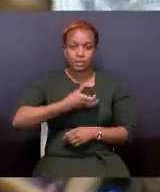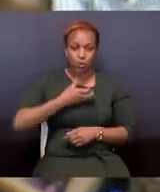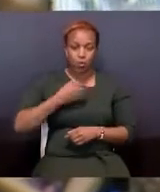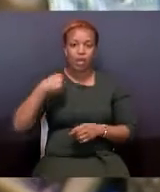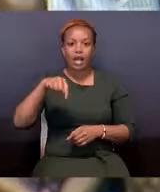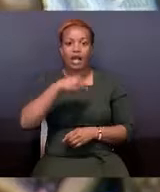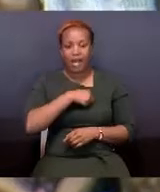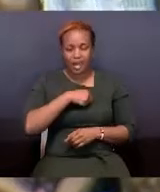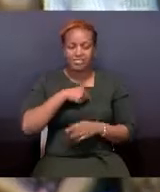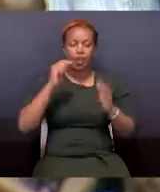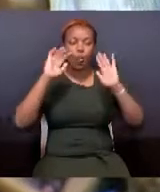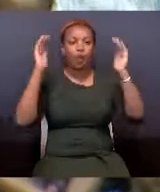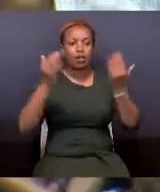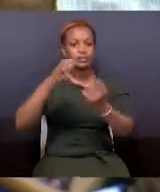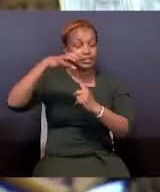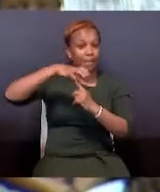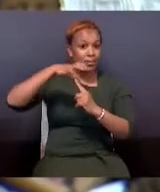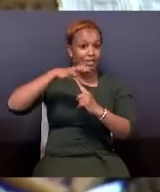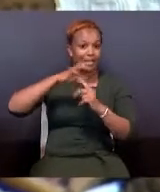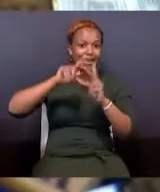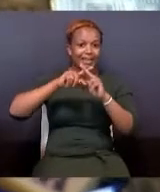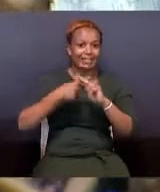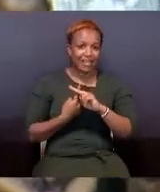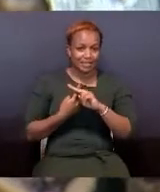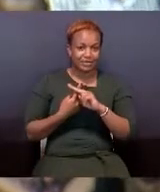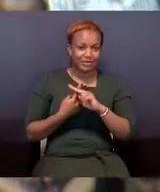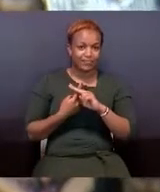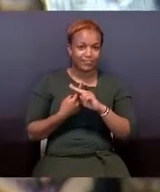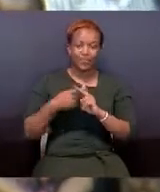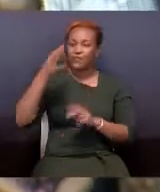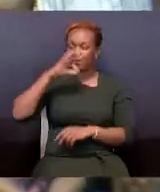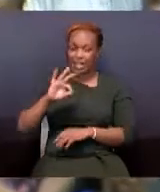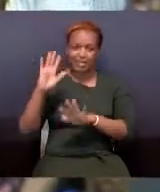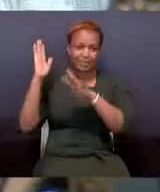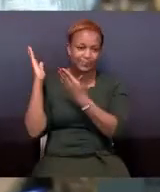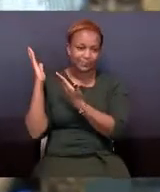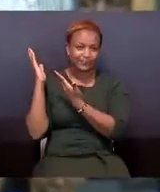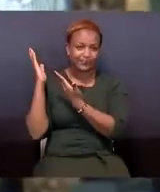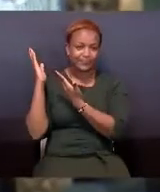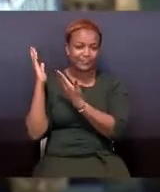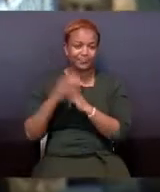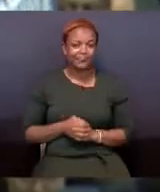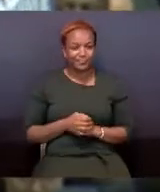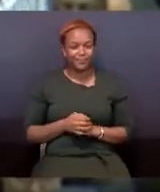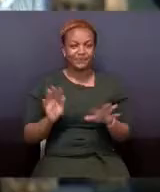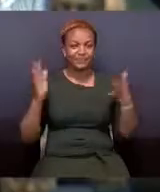champion as well amongst us. And let me start with him. Lilian Thuram from France. Wow.